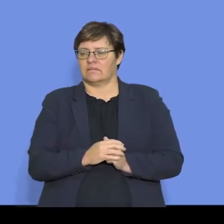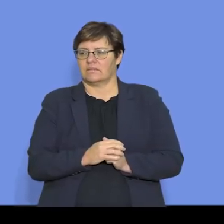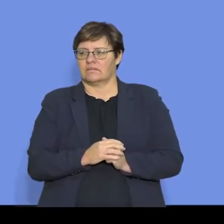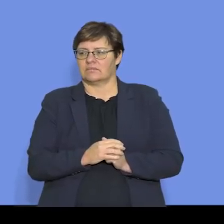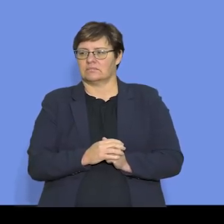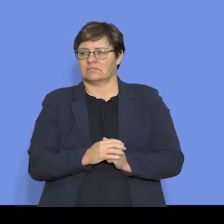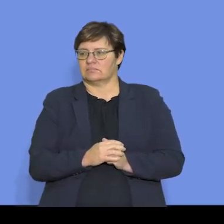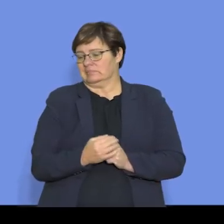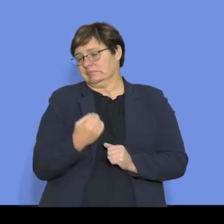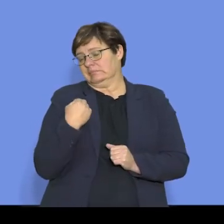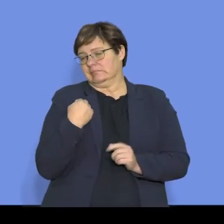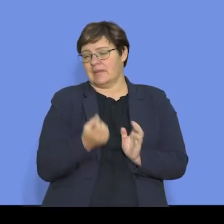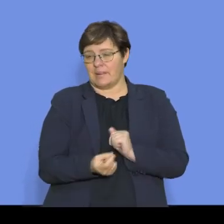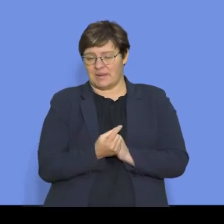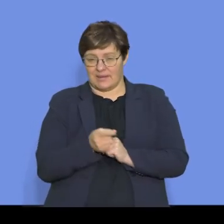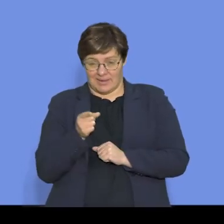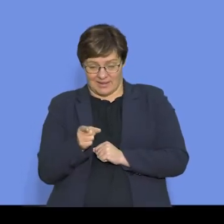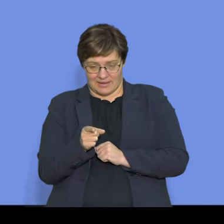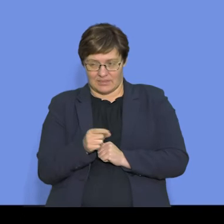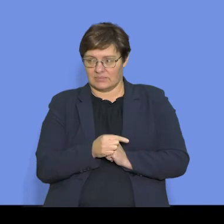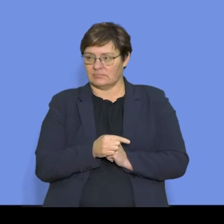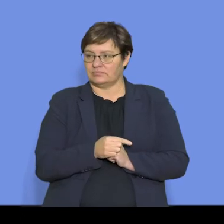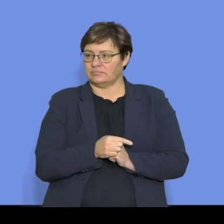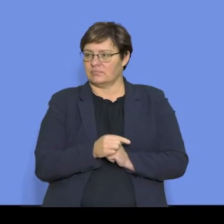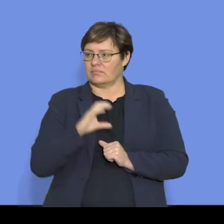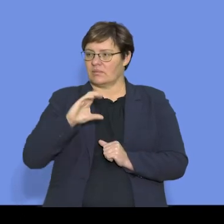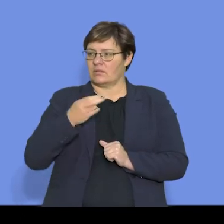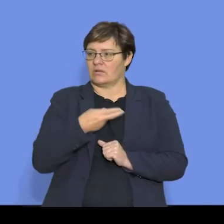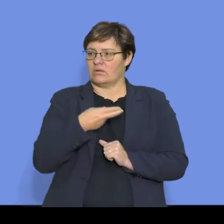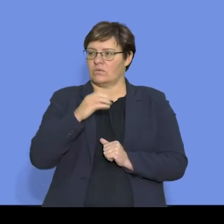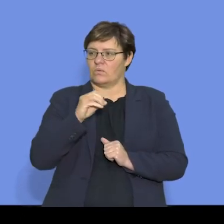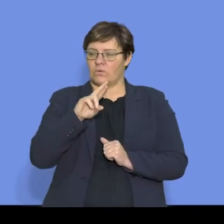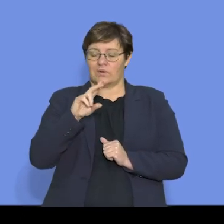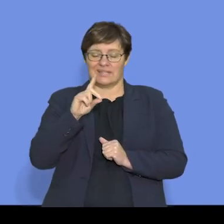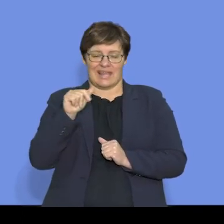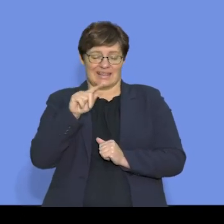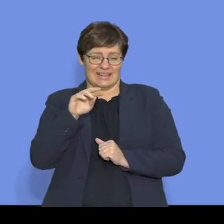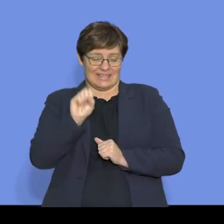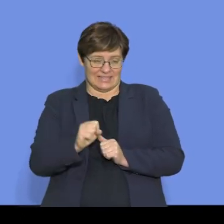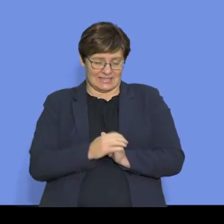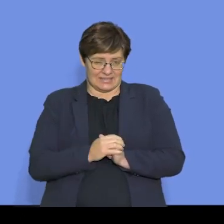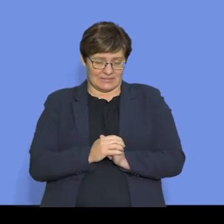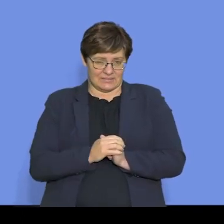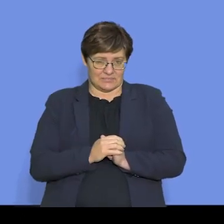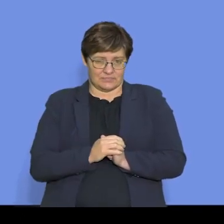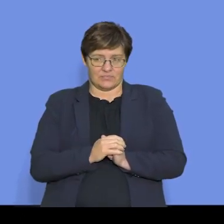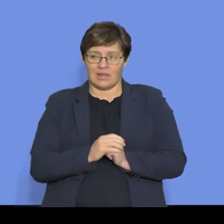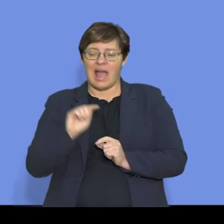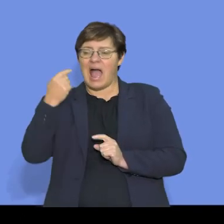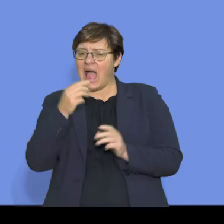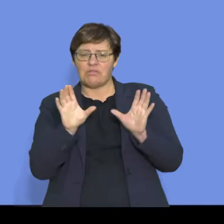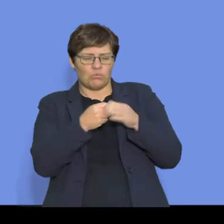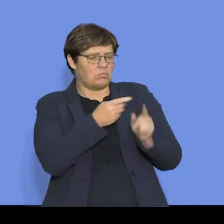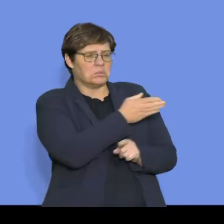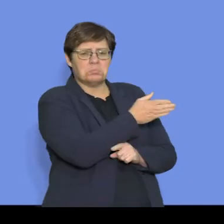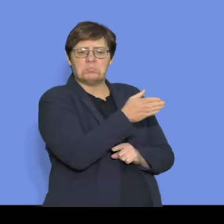arose most recently? And that is the chordates, or the vertebrate group. All the other